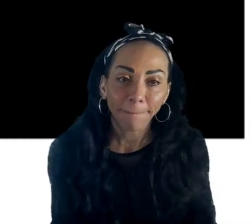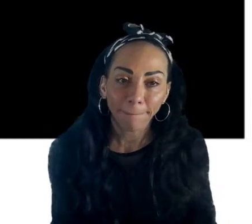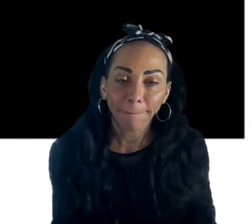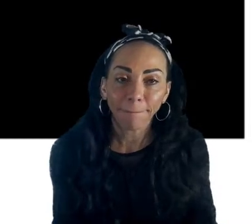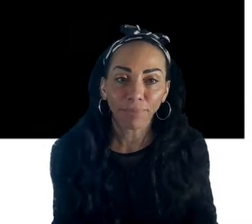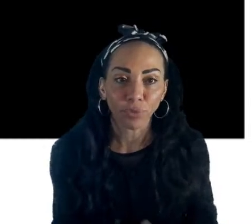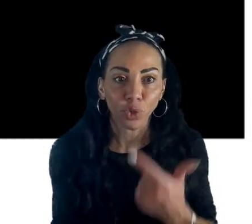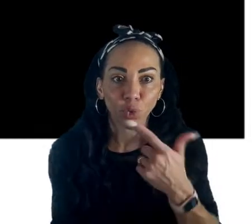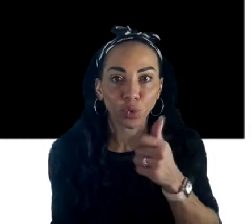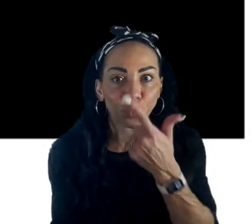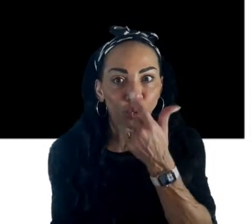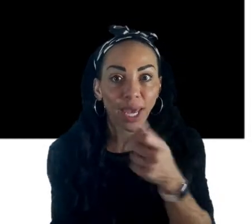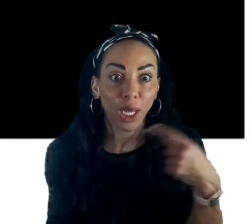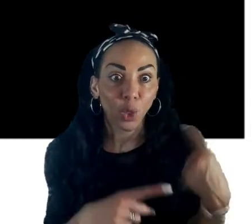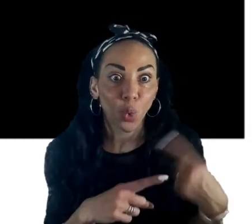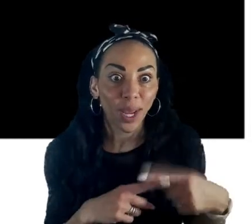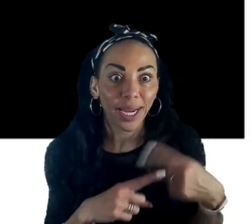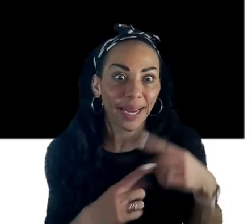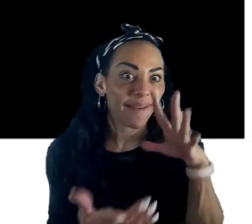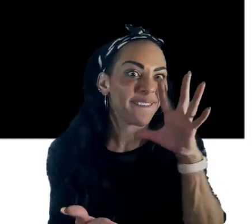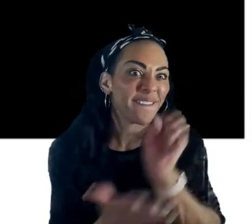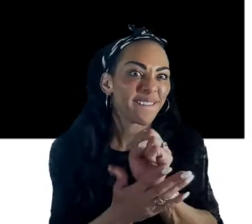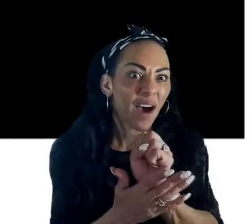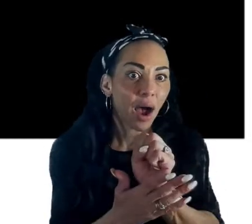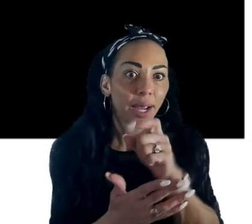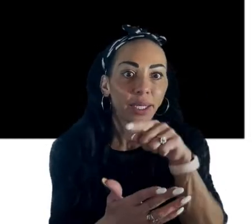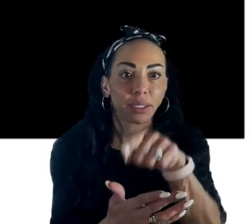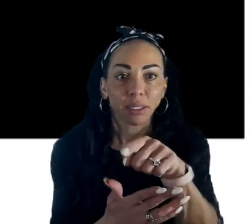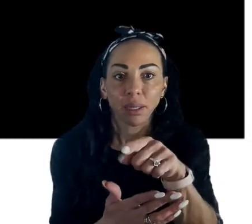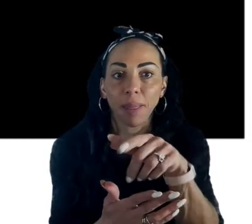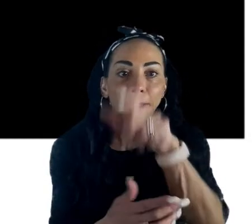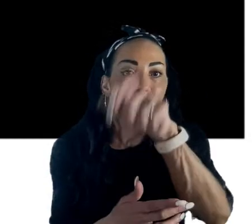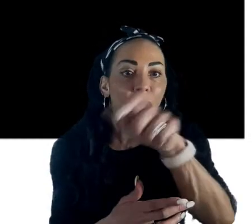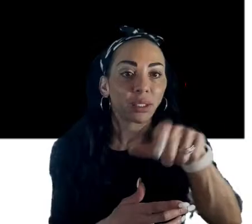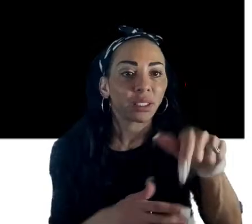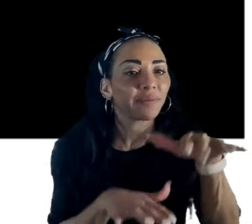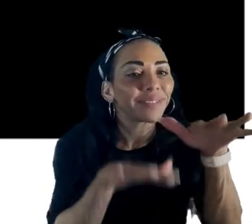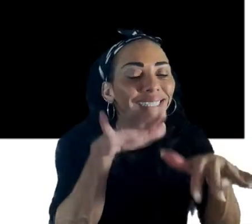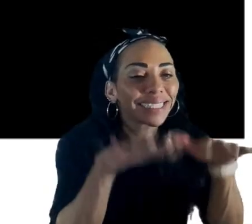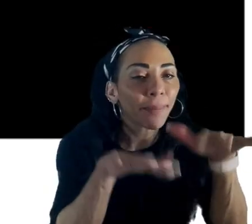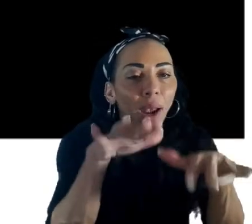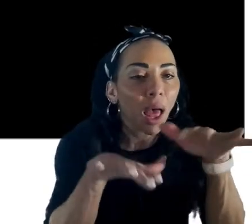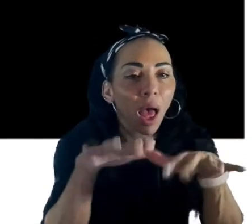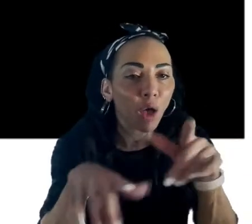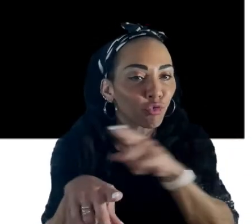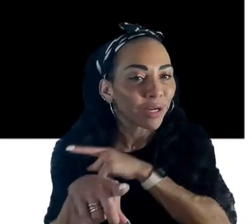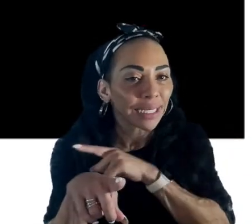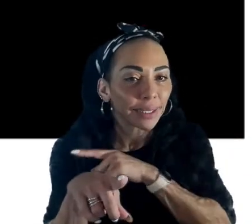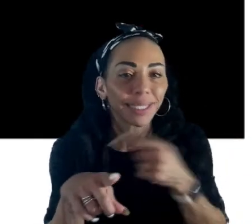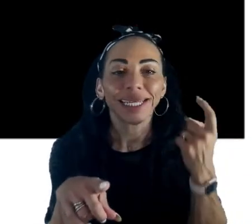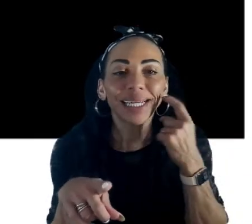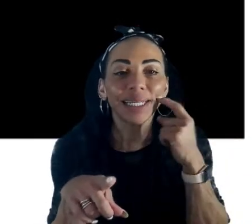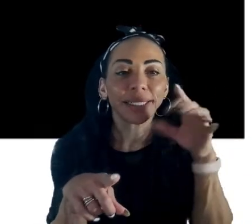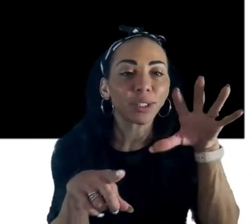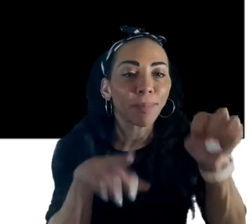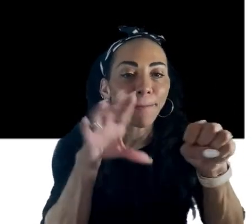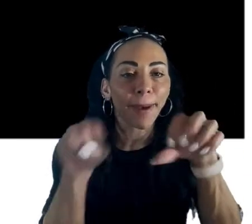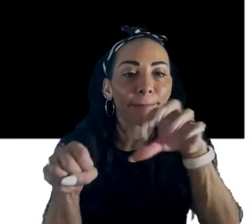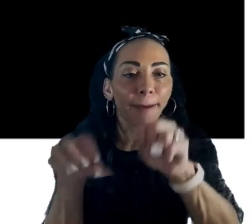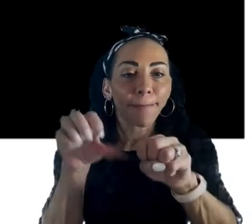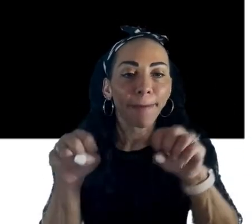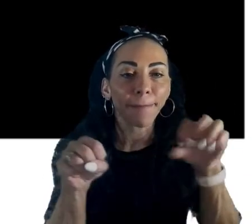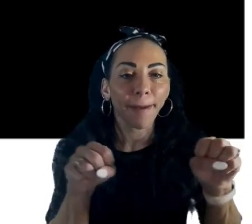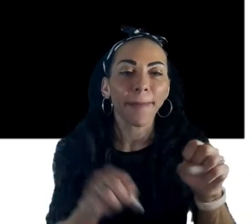you really want, because you're all there for similar reasons. But there's also a reduction of